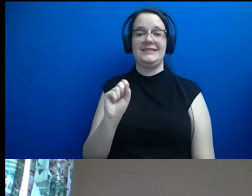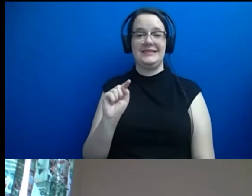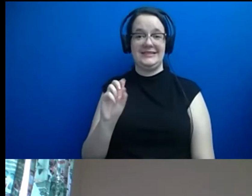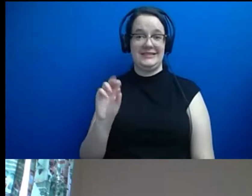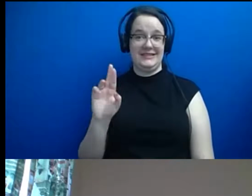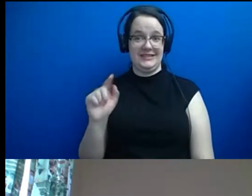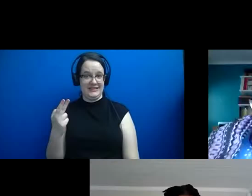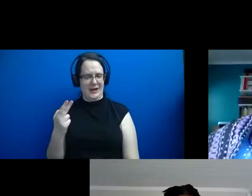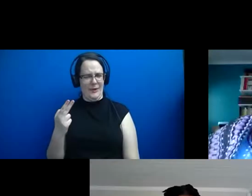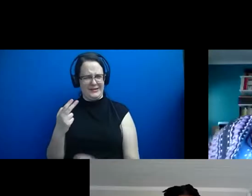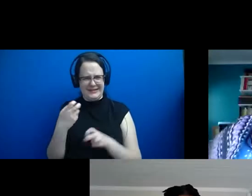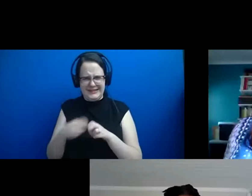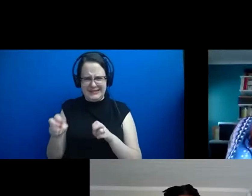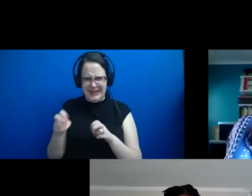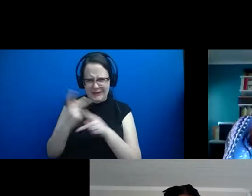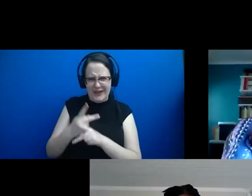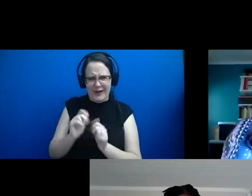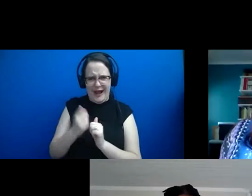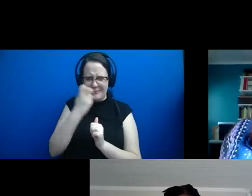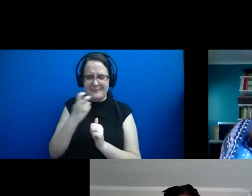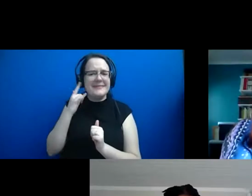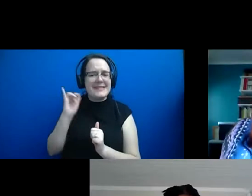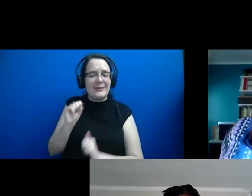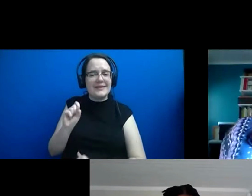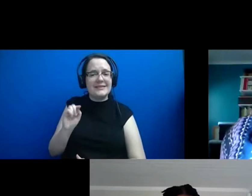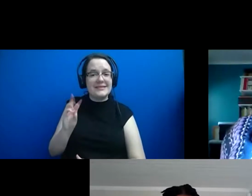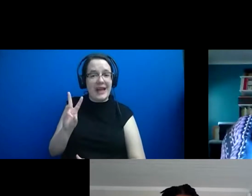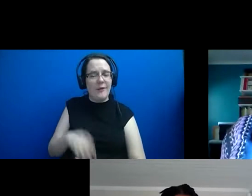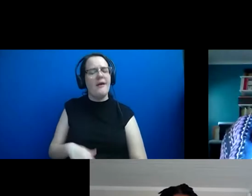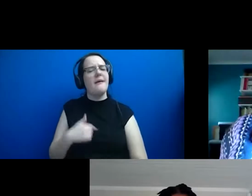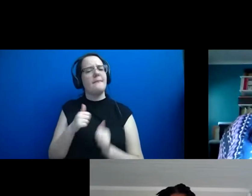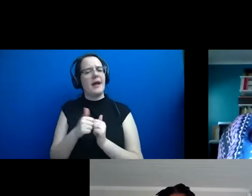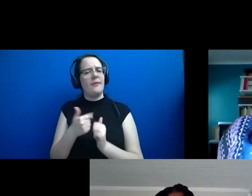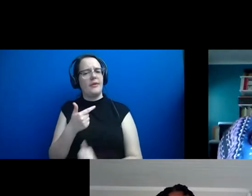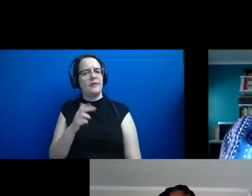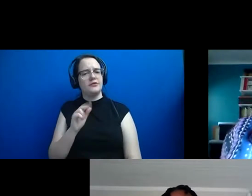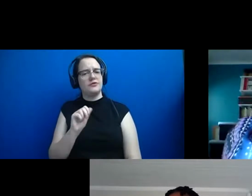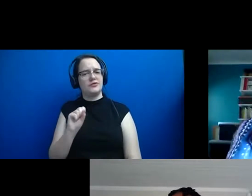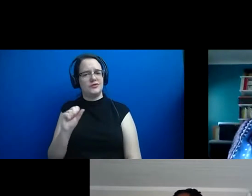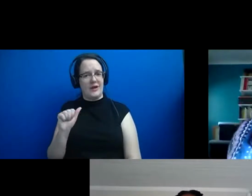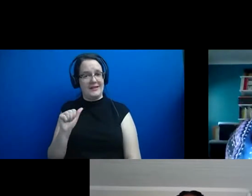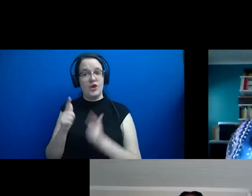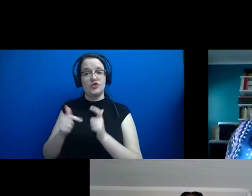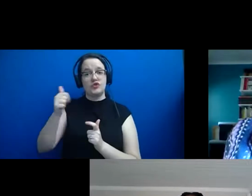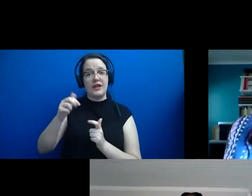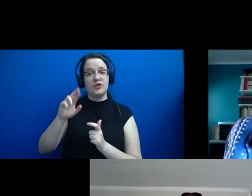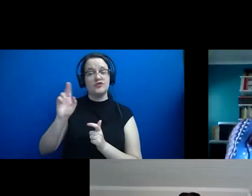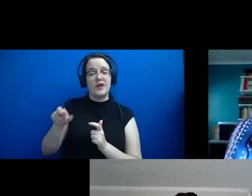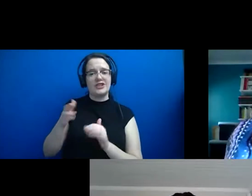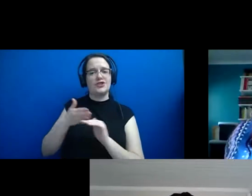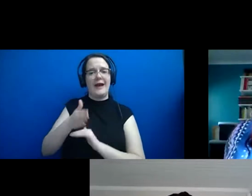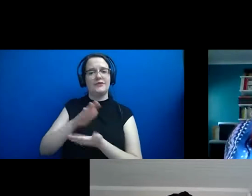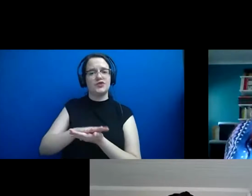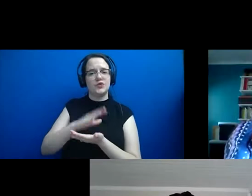you. And I am with GRASA, the Greater Rochester After School and Summer Alliance. For those of you who know GRASA, we are